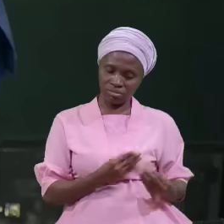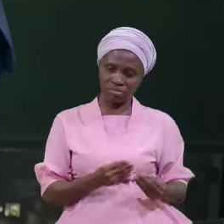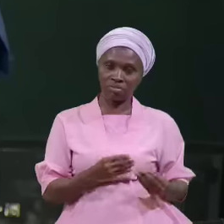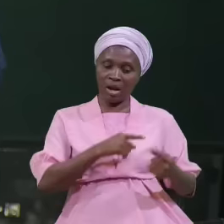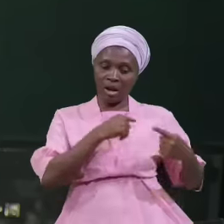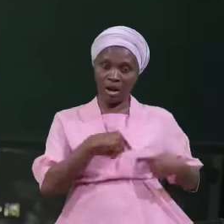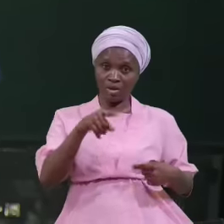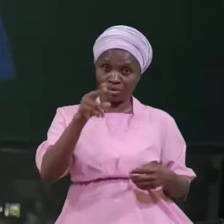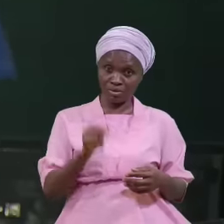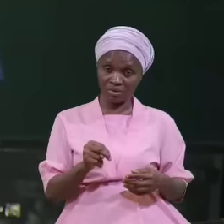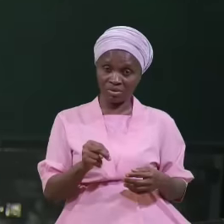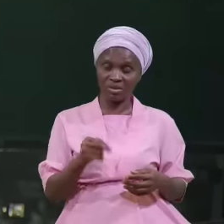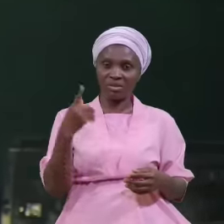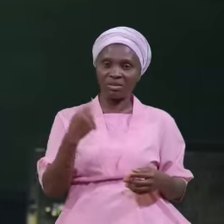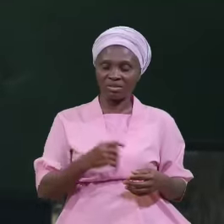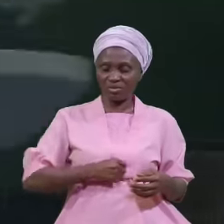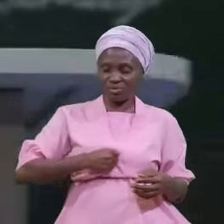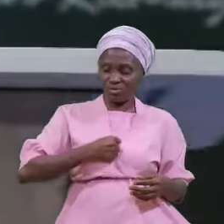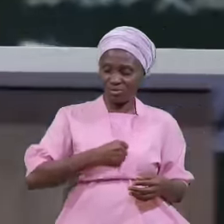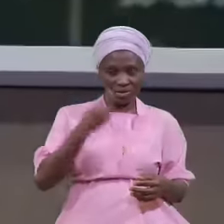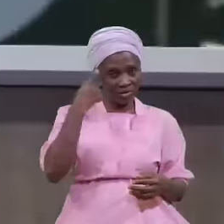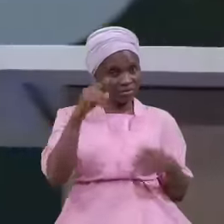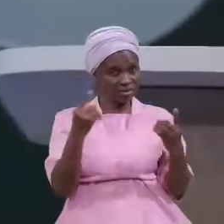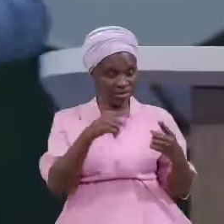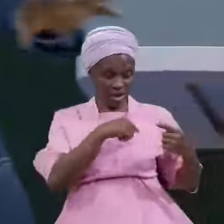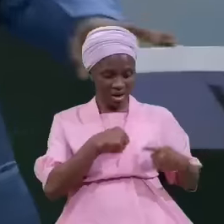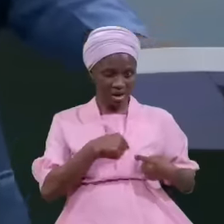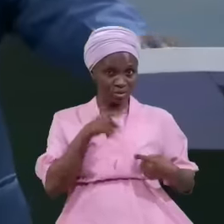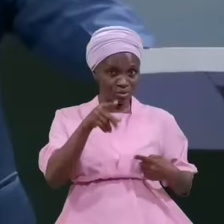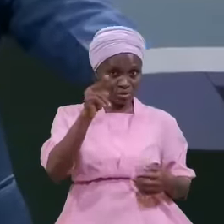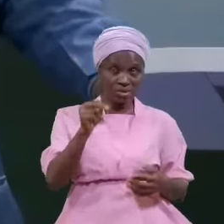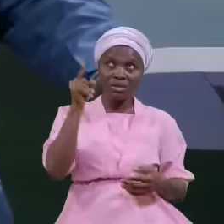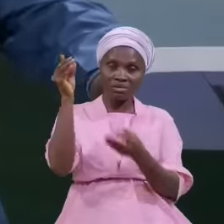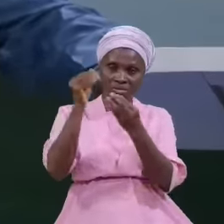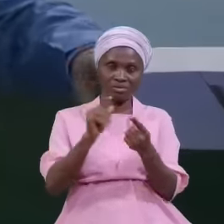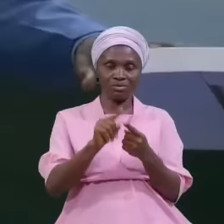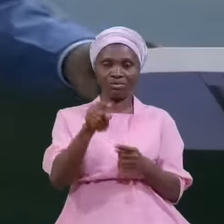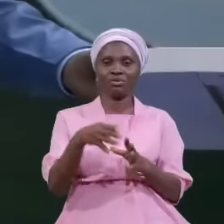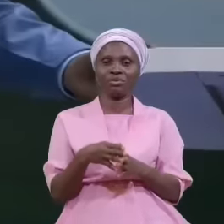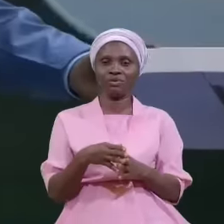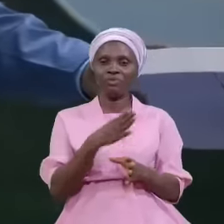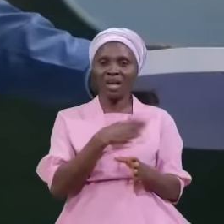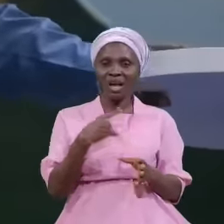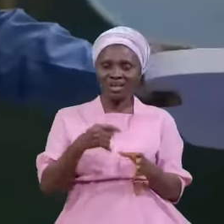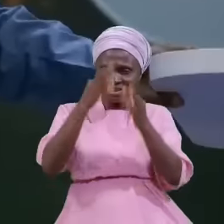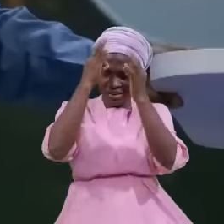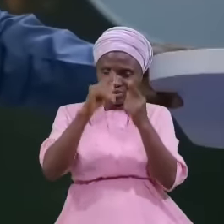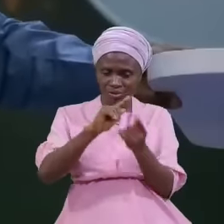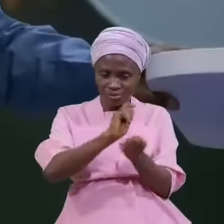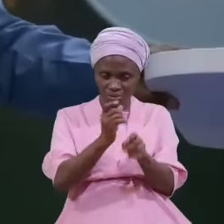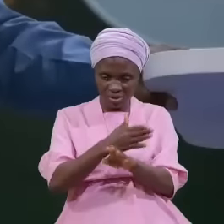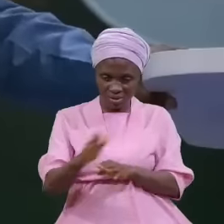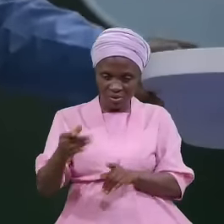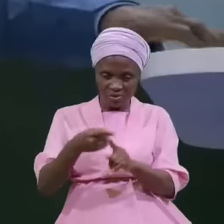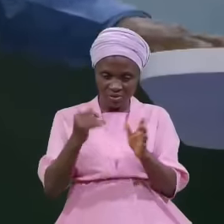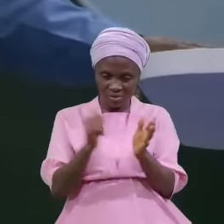for sin that you need, he will give that to you. And a decision to turn away from that sin.